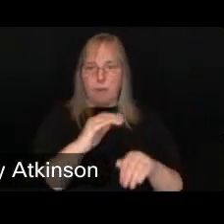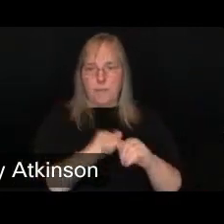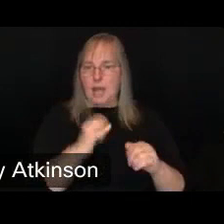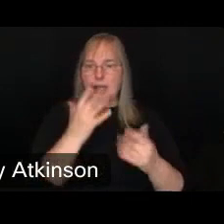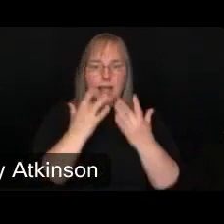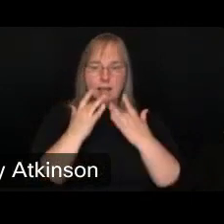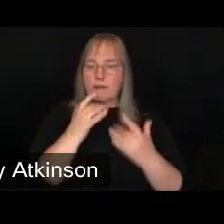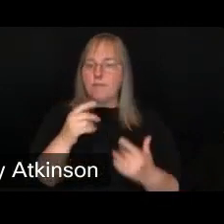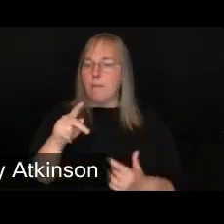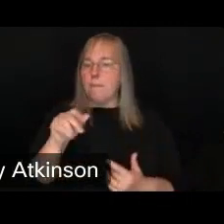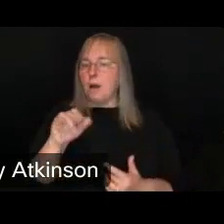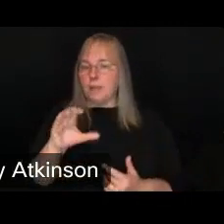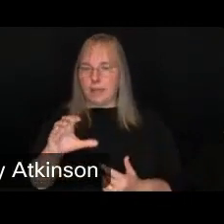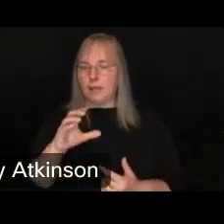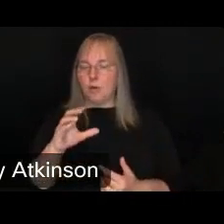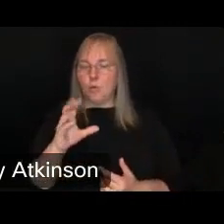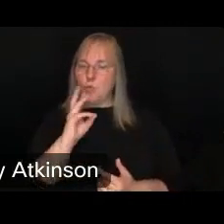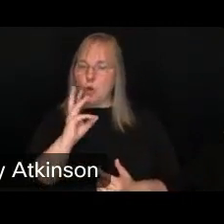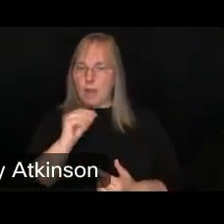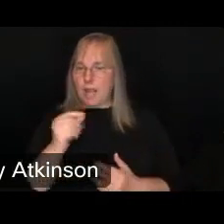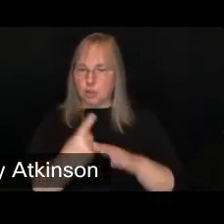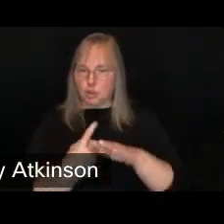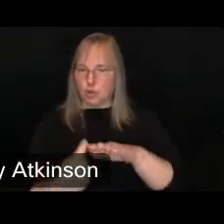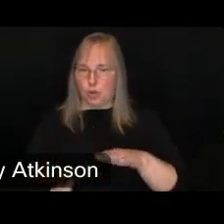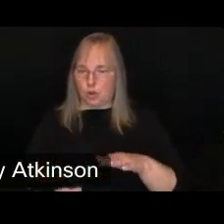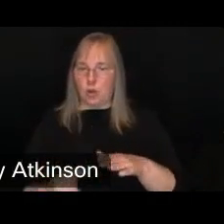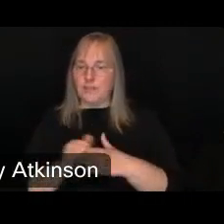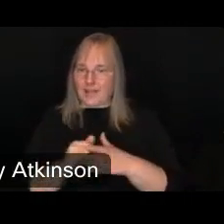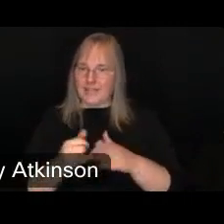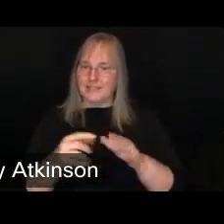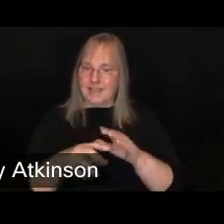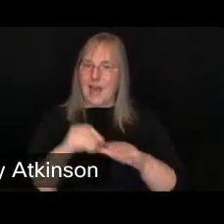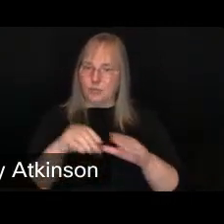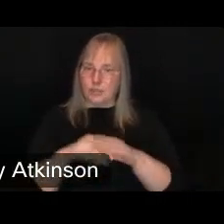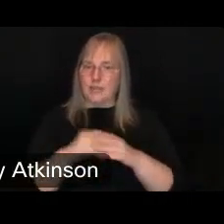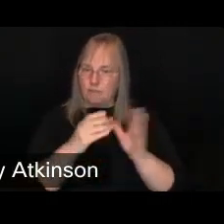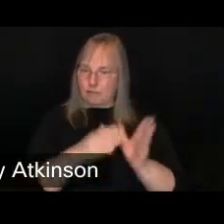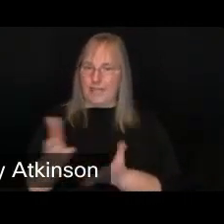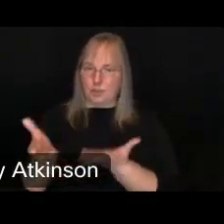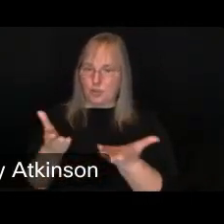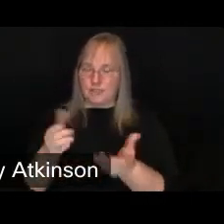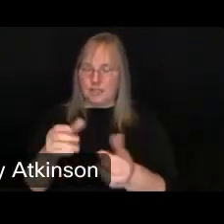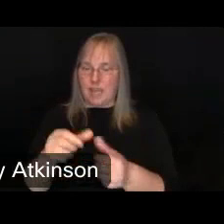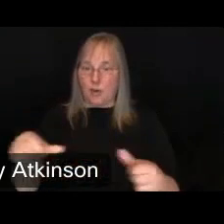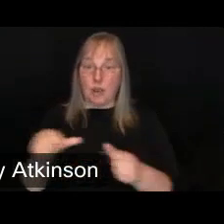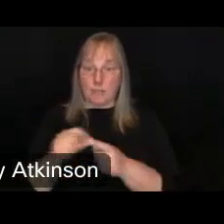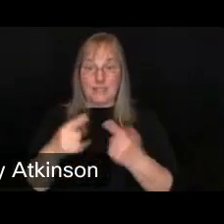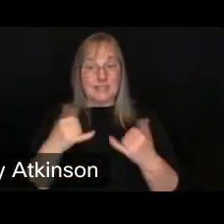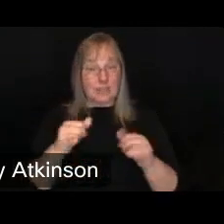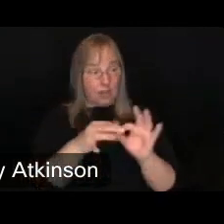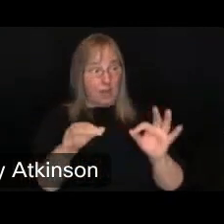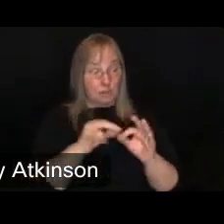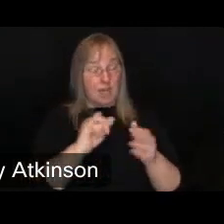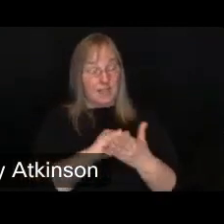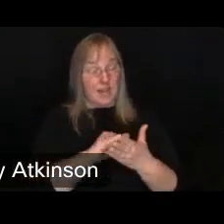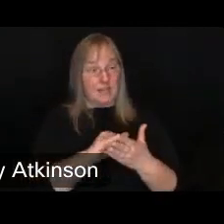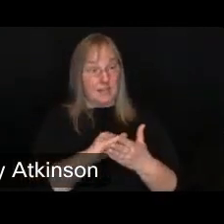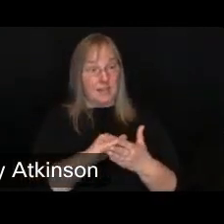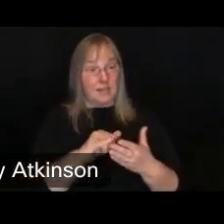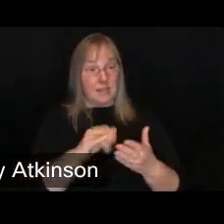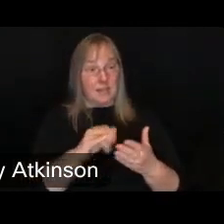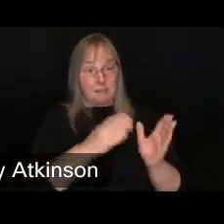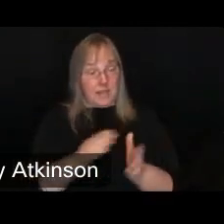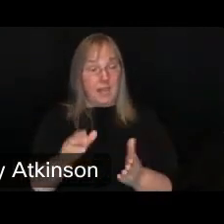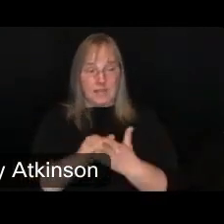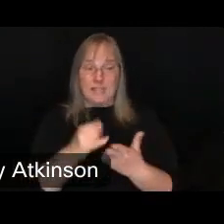outside of the planned service area, but there is still language in the plan that suggests we need to allow more diverse housing types out there. This